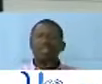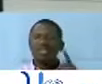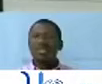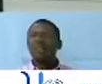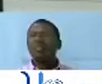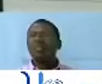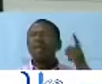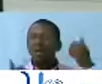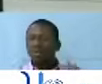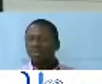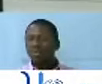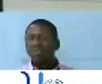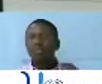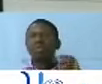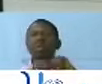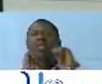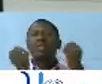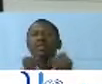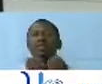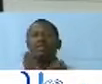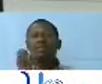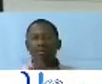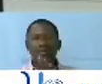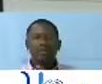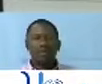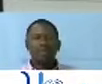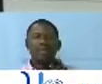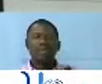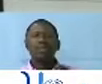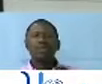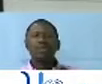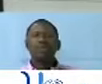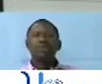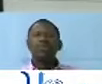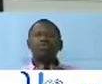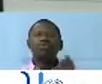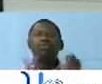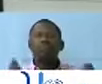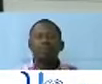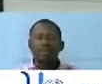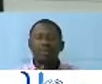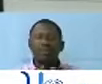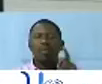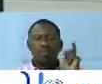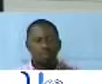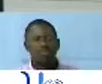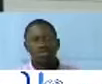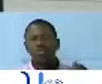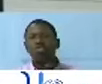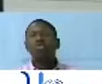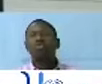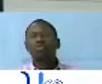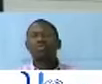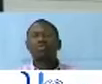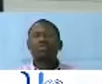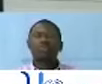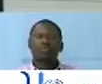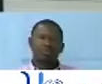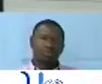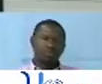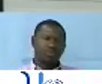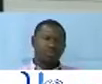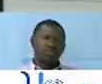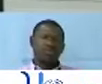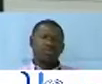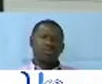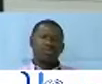order. That Harris Supermarket should be closed. Harris Supermarket dañ ko wara tej. Like,